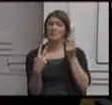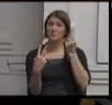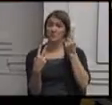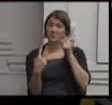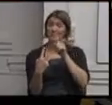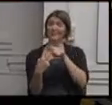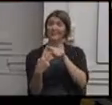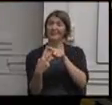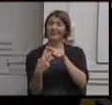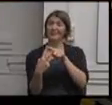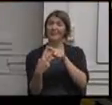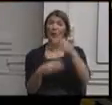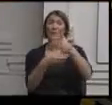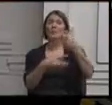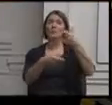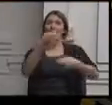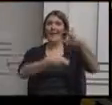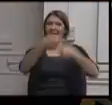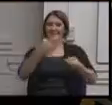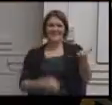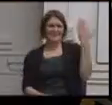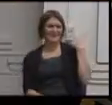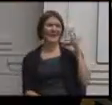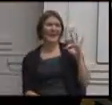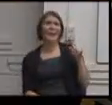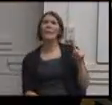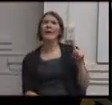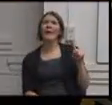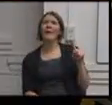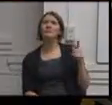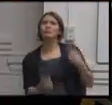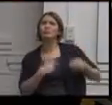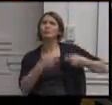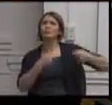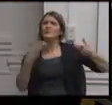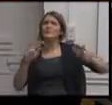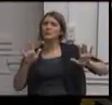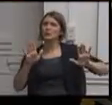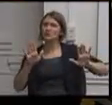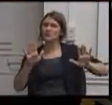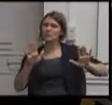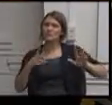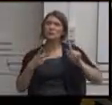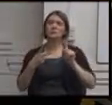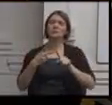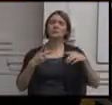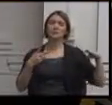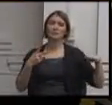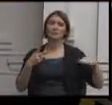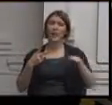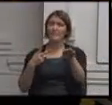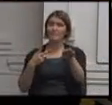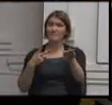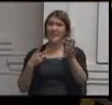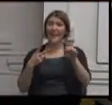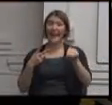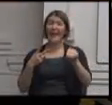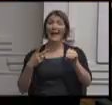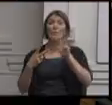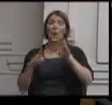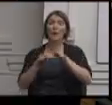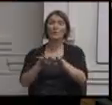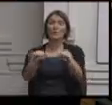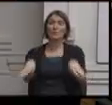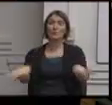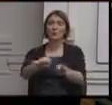the replacement of all the windows in 1991 and the front ramp and site drainage work that was done